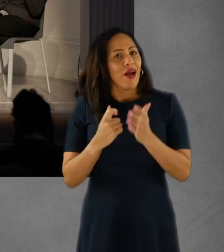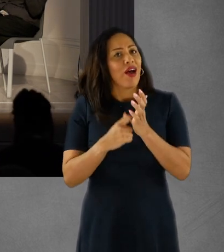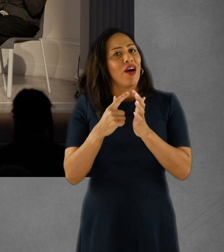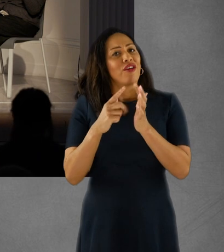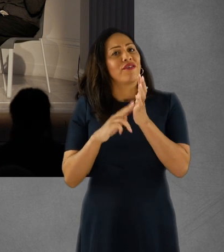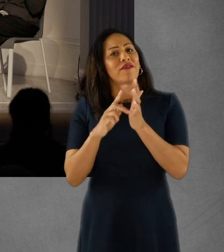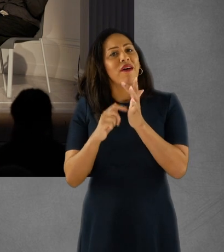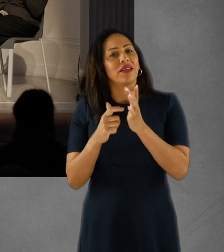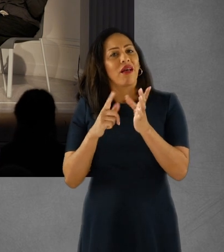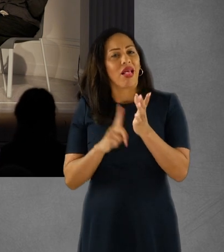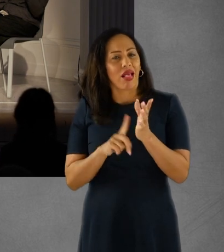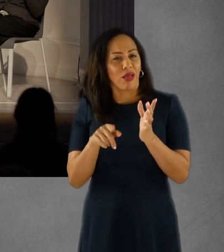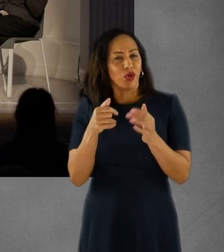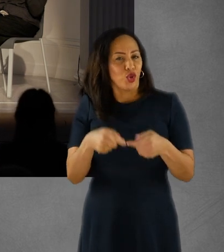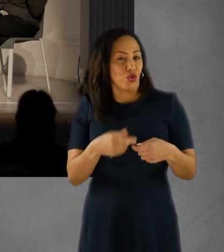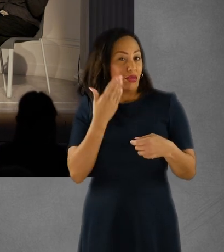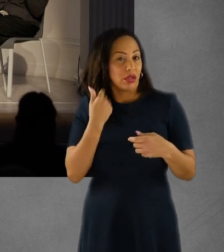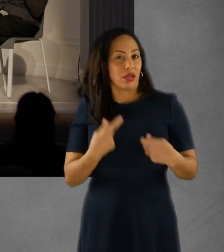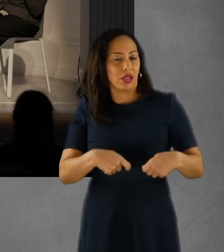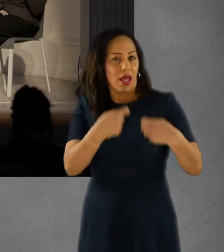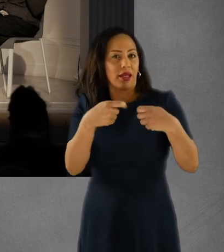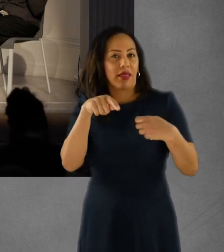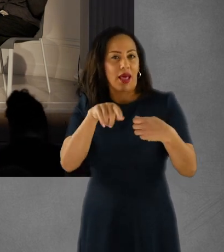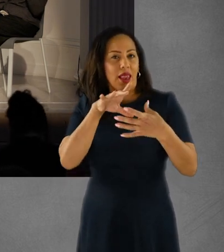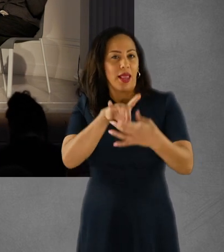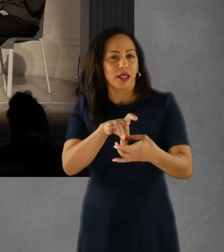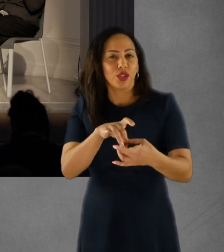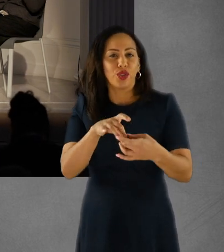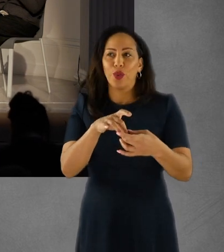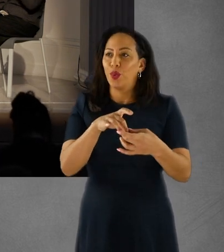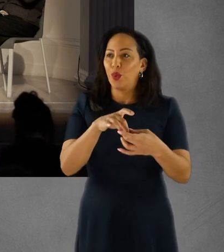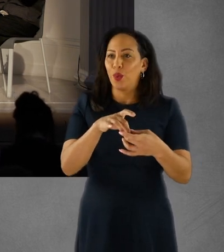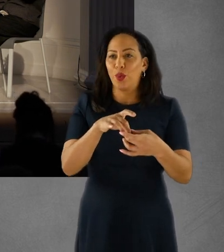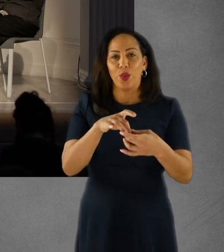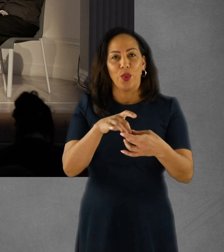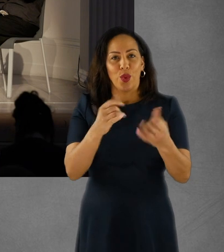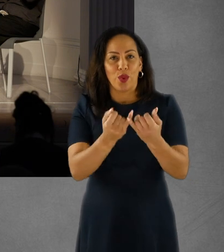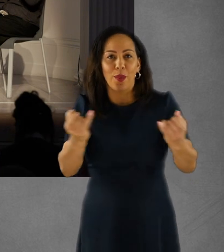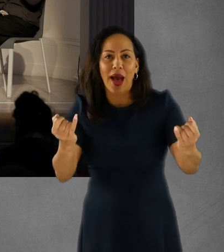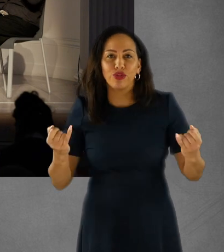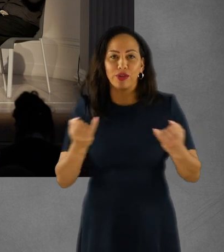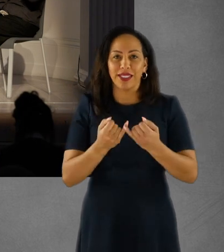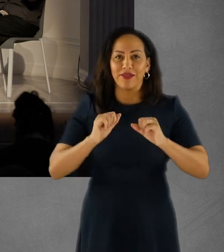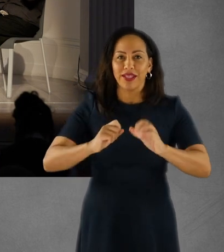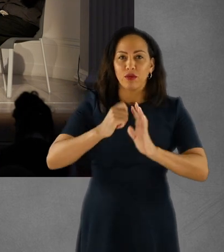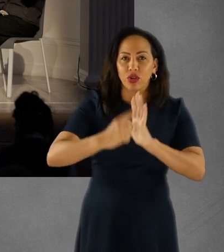to the borders and boundaries idea. But just in terms of the arc